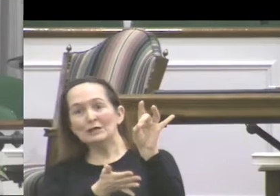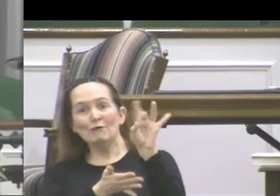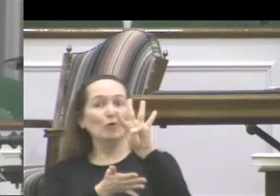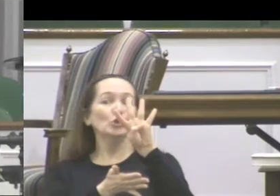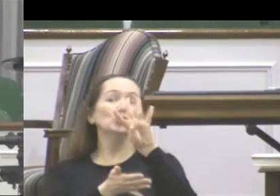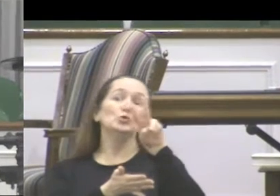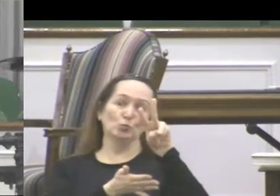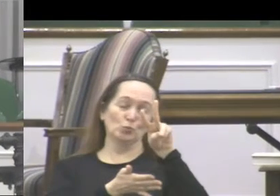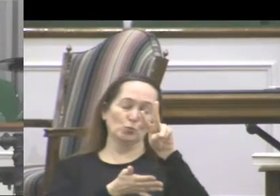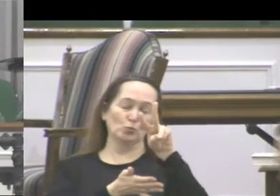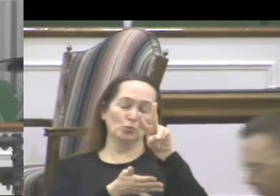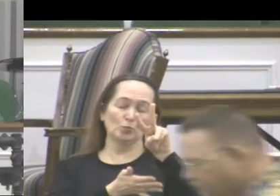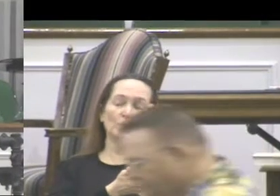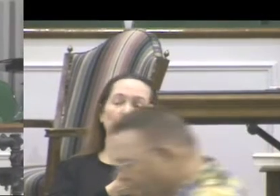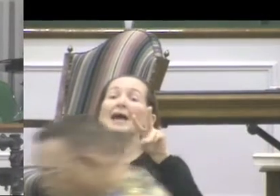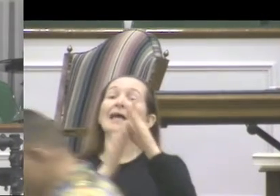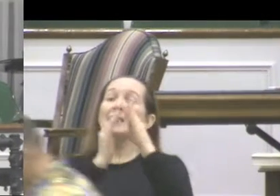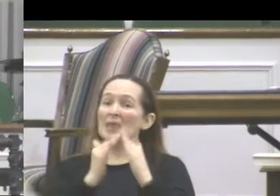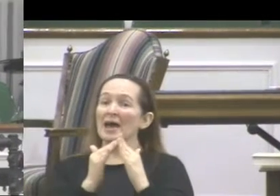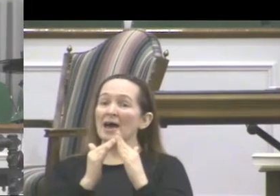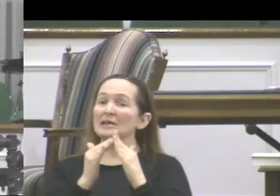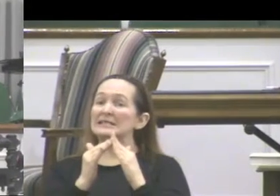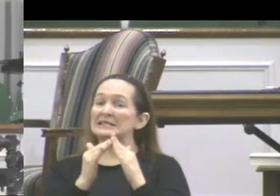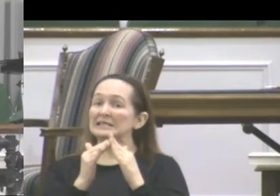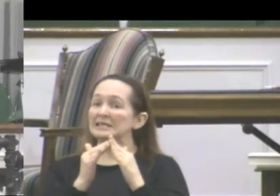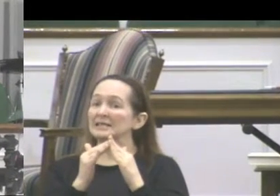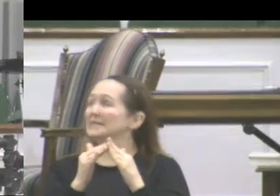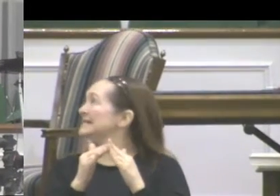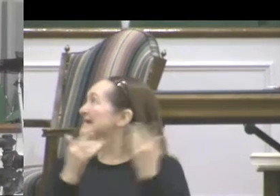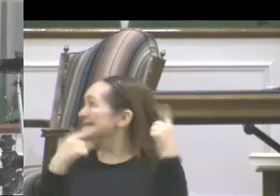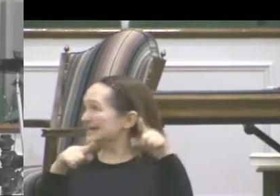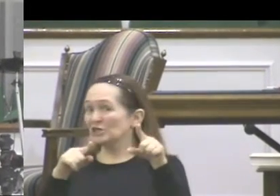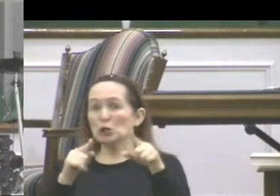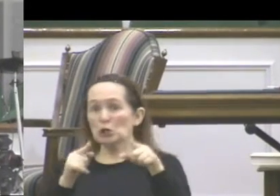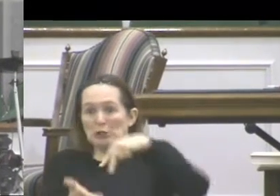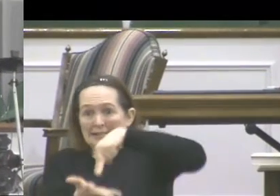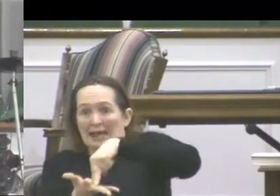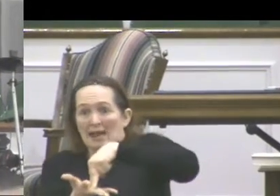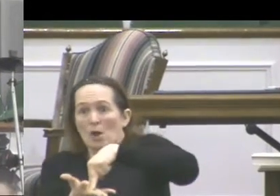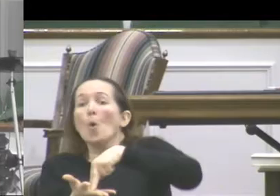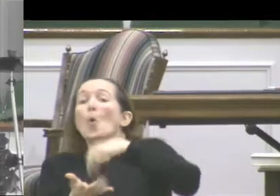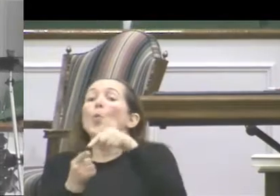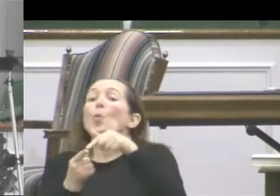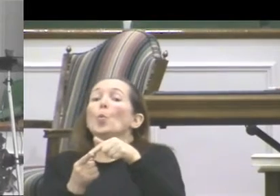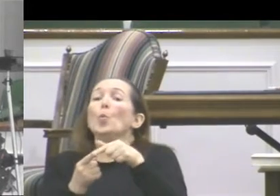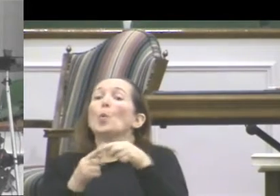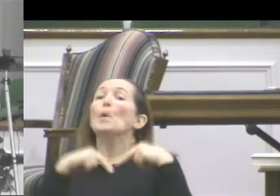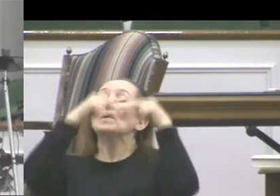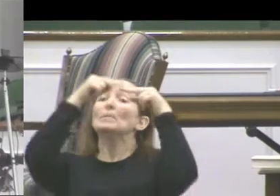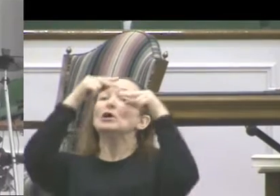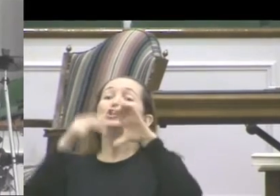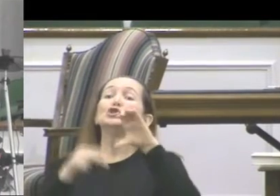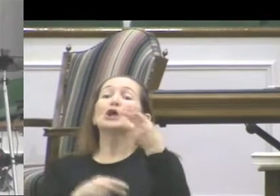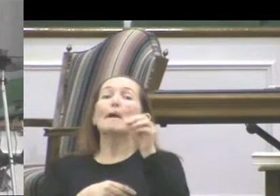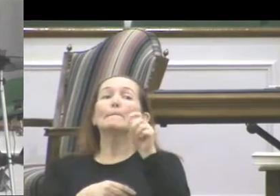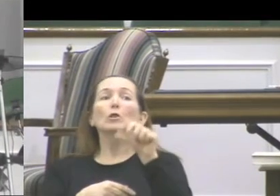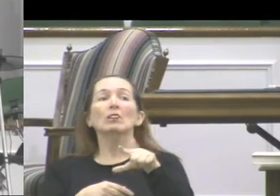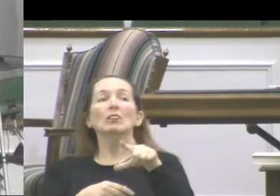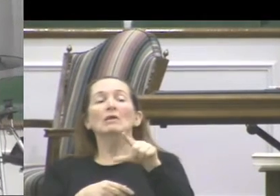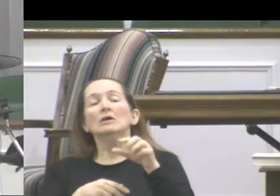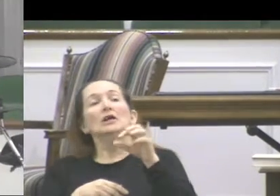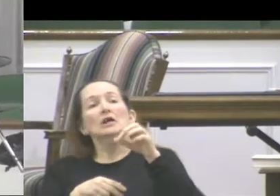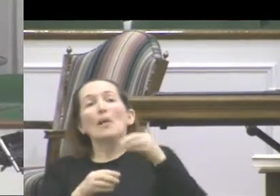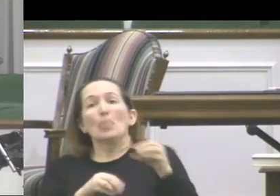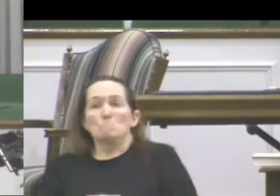1880. That house is still standing. Evidently, when we built our chapel, the house was moved.